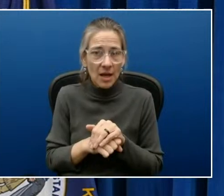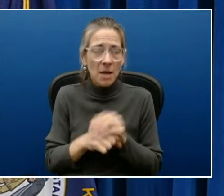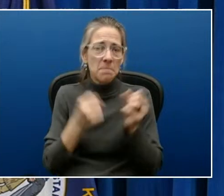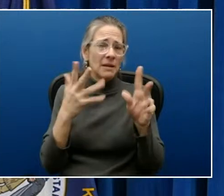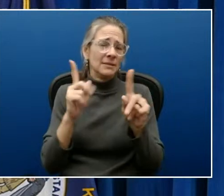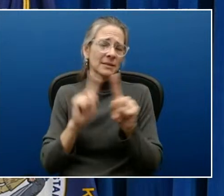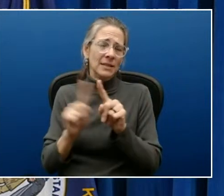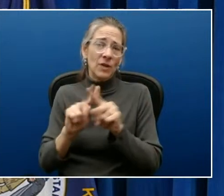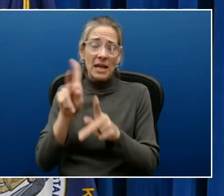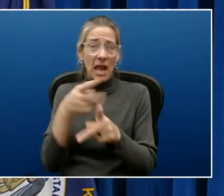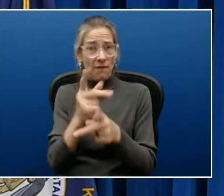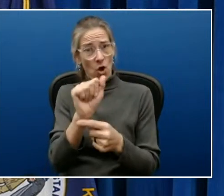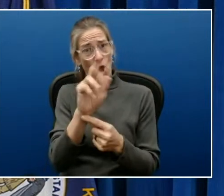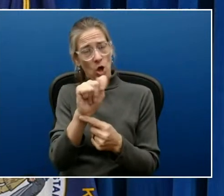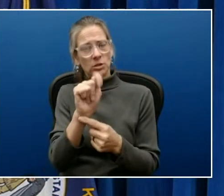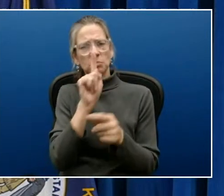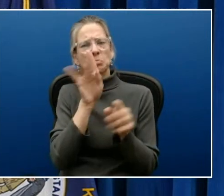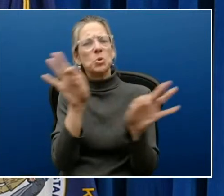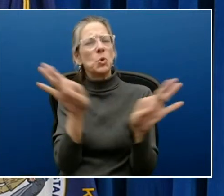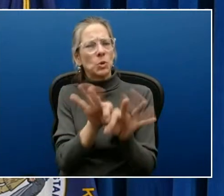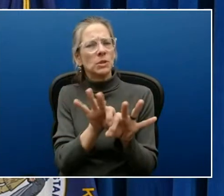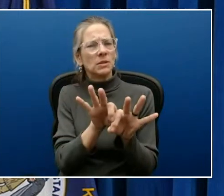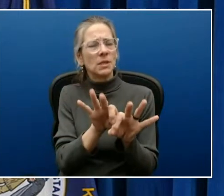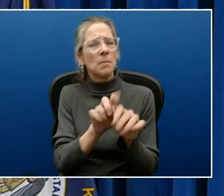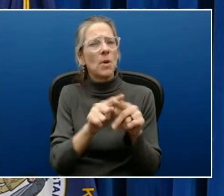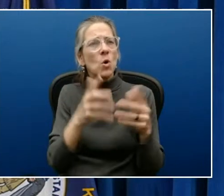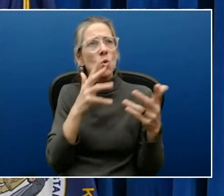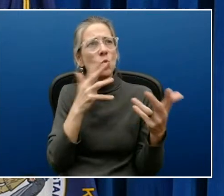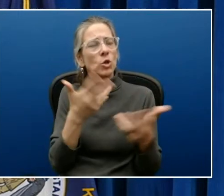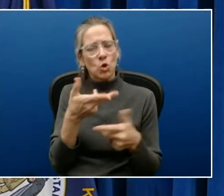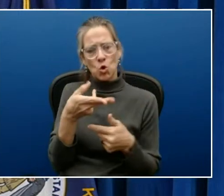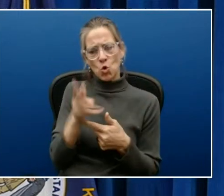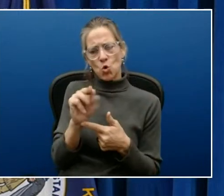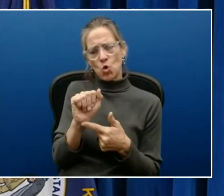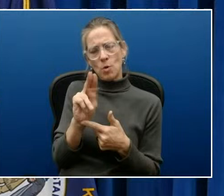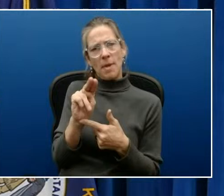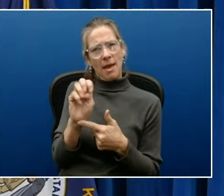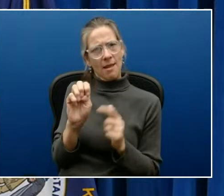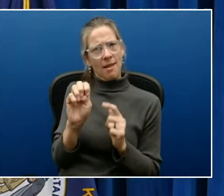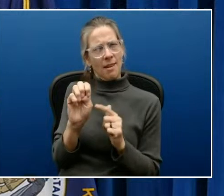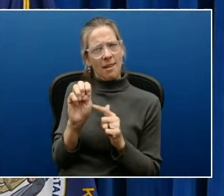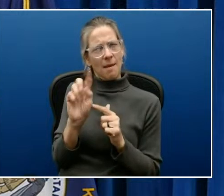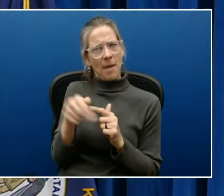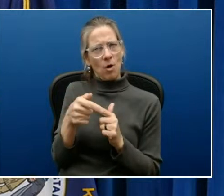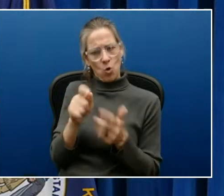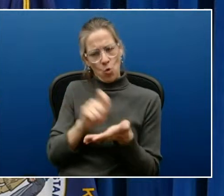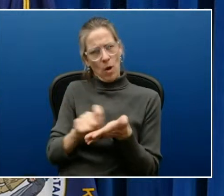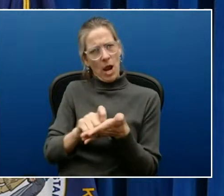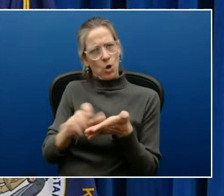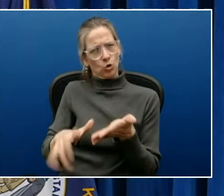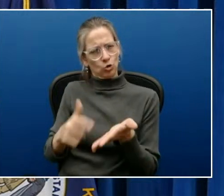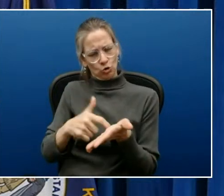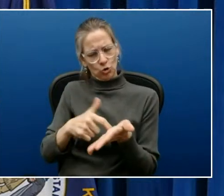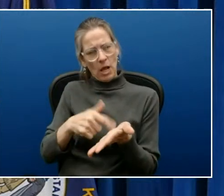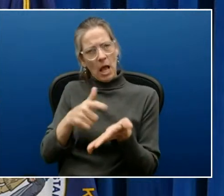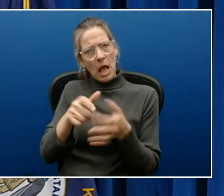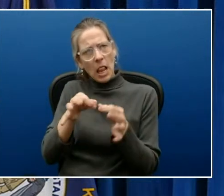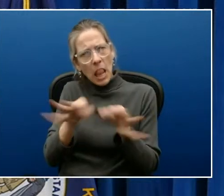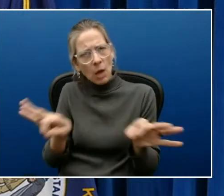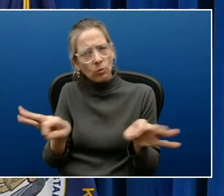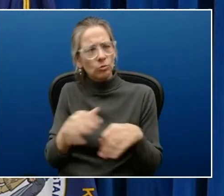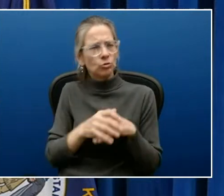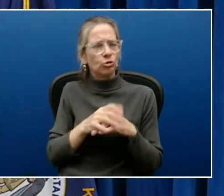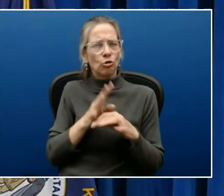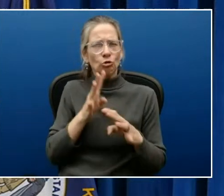are important, but there's something particularly humane about the work writers bring us. Language and creativity, at the end,